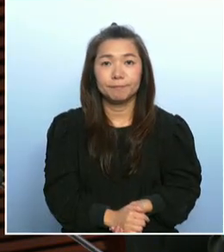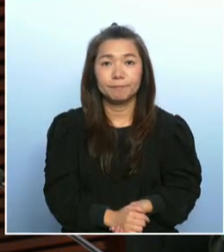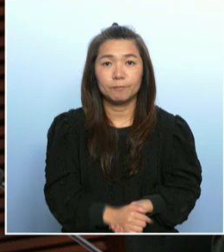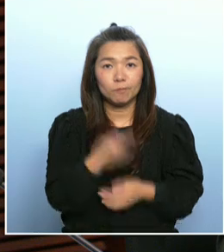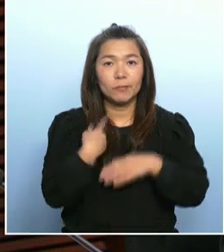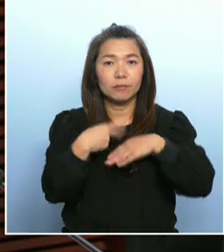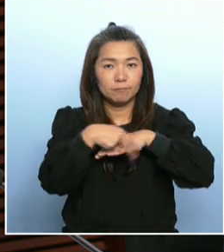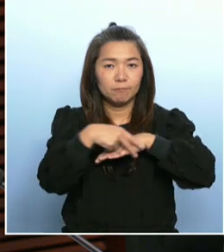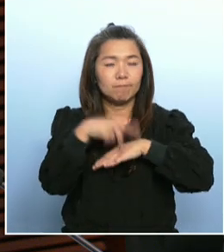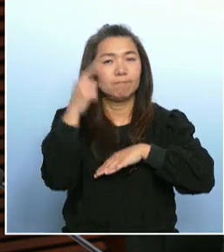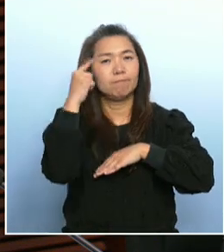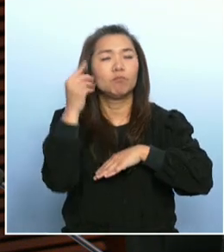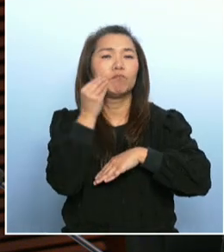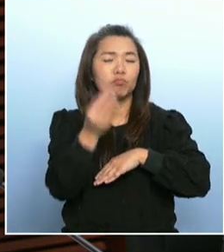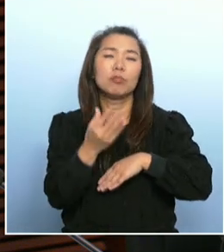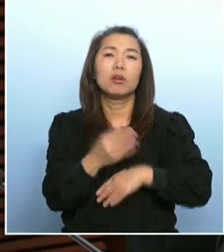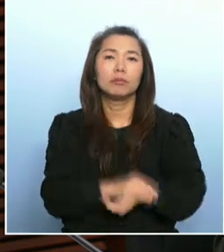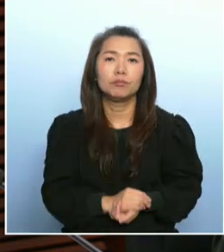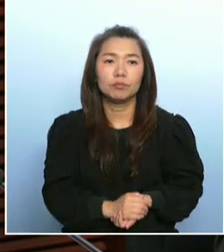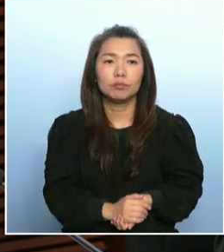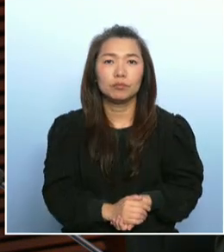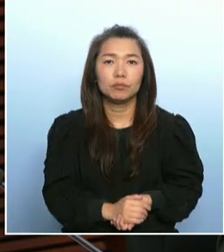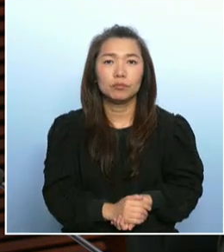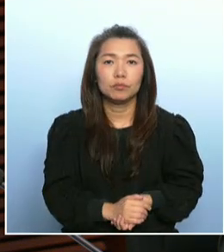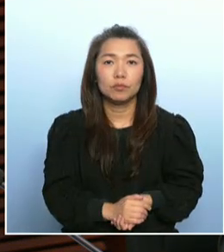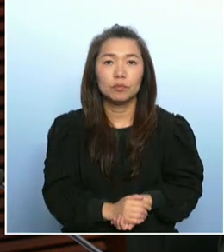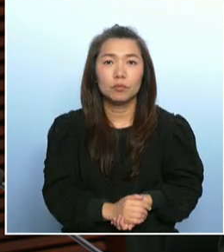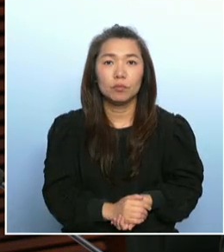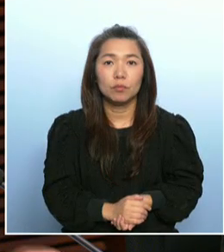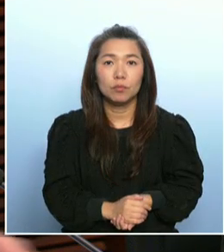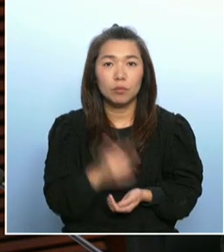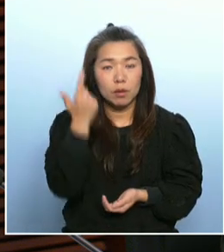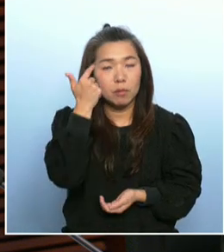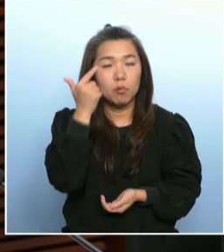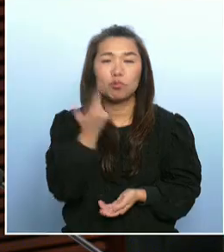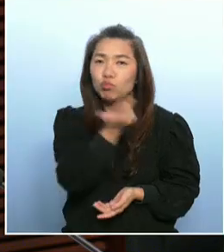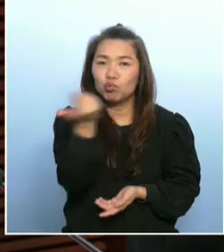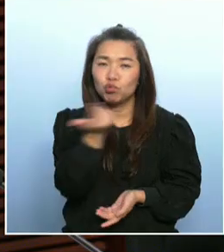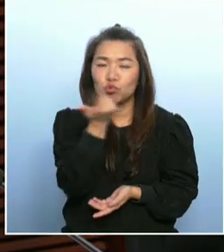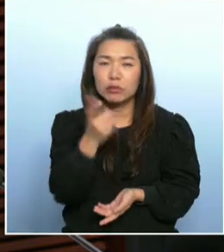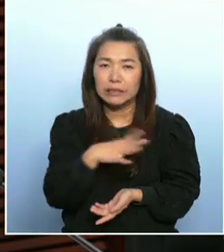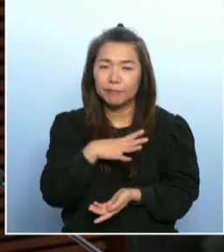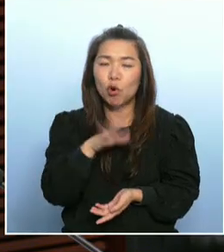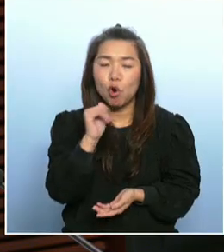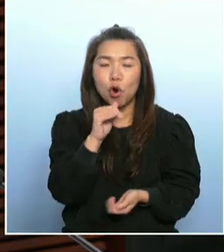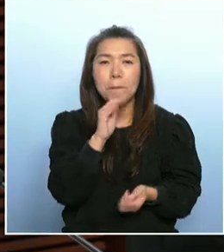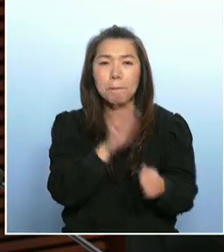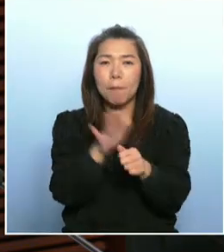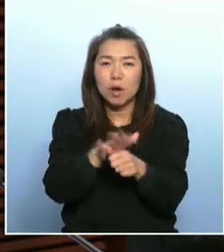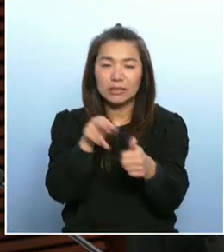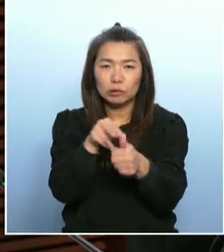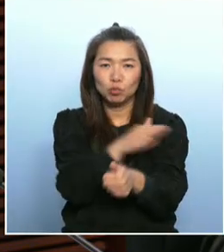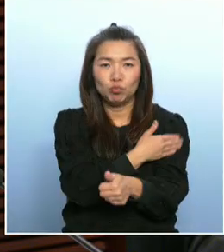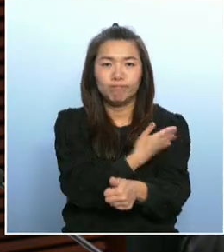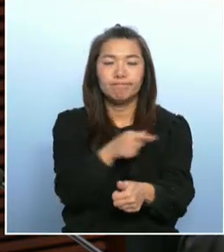allowance, they will all be able, their carers will all be able to receive the living allowance. So we want to help the carers